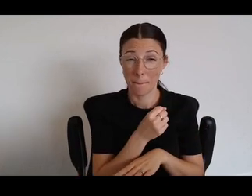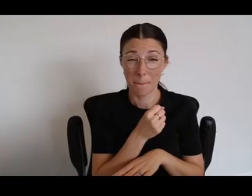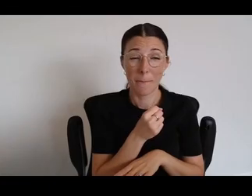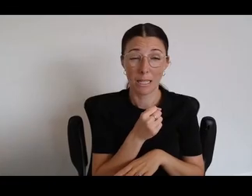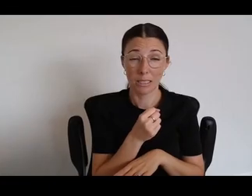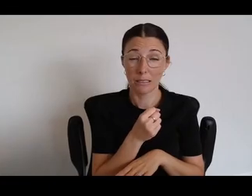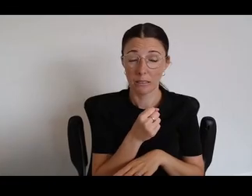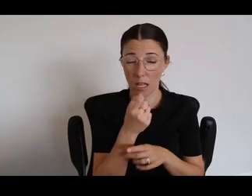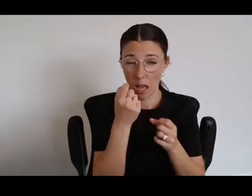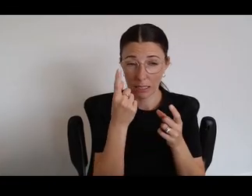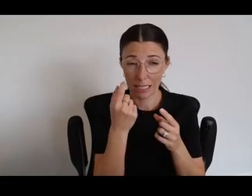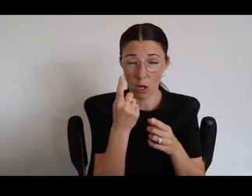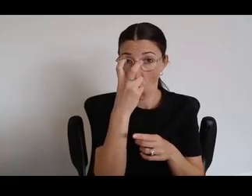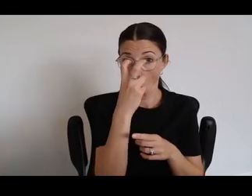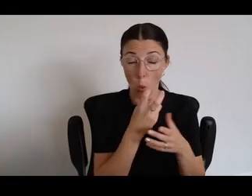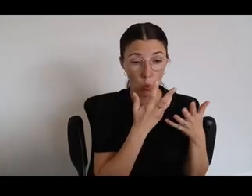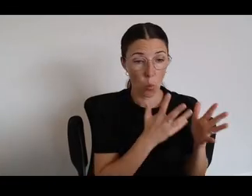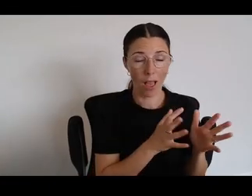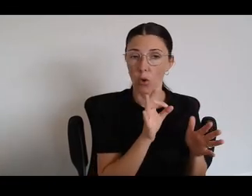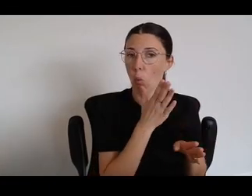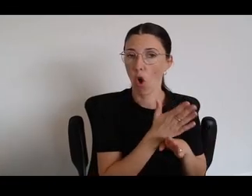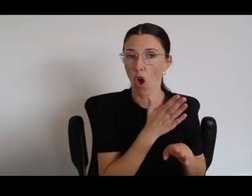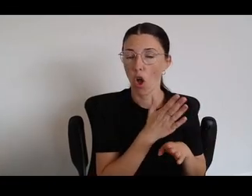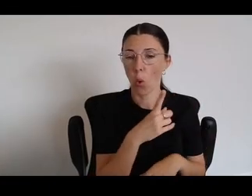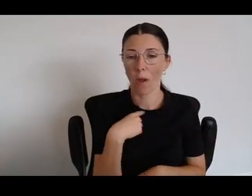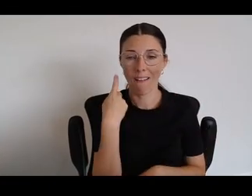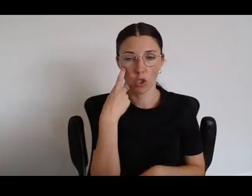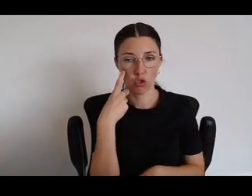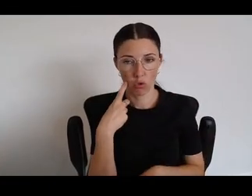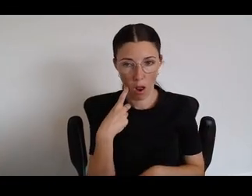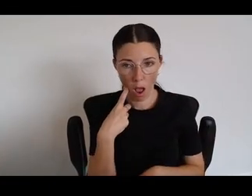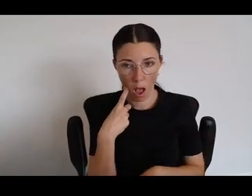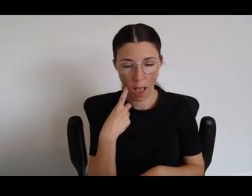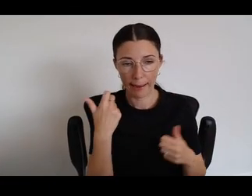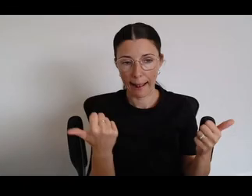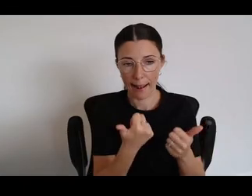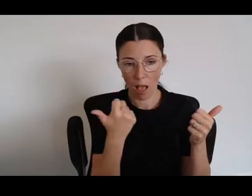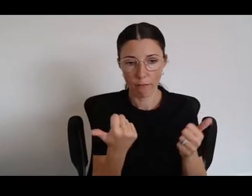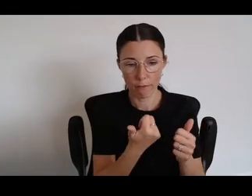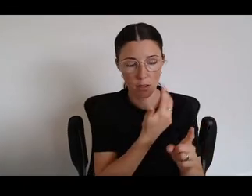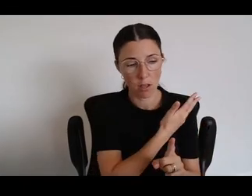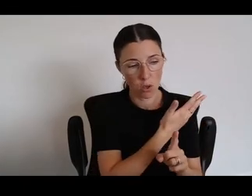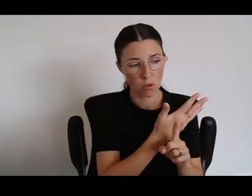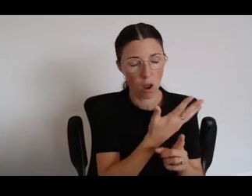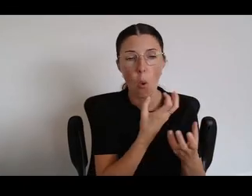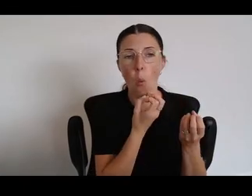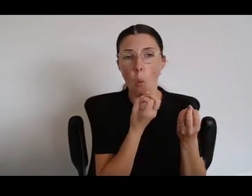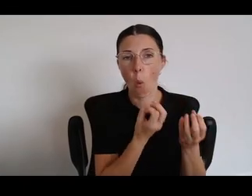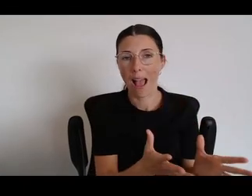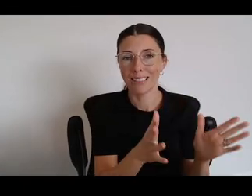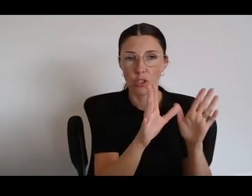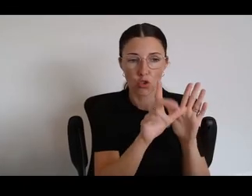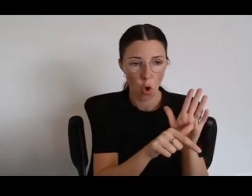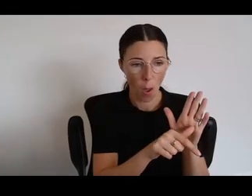old paradigm doesn't work, that we have tried that long enough. We have wasted a lot of time and money on